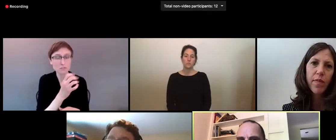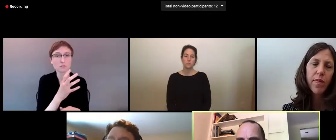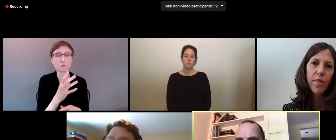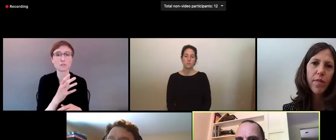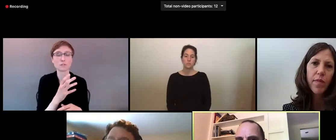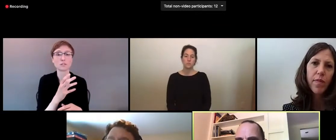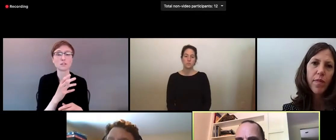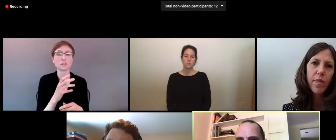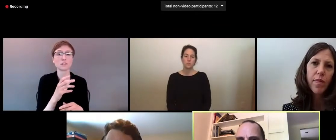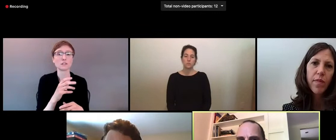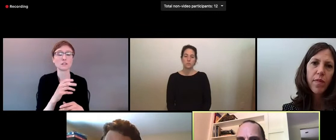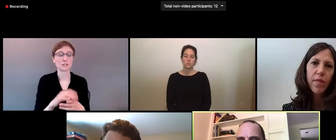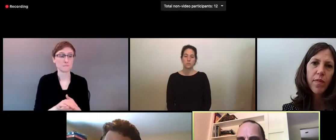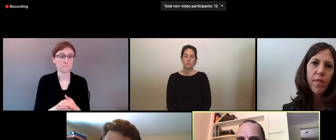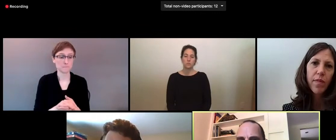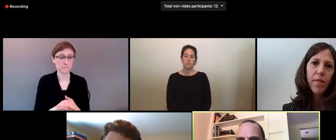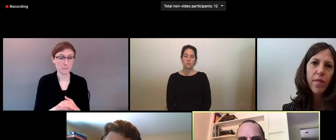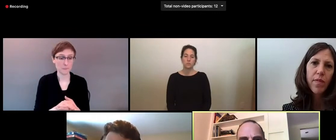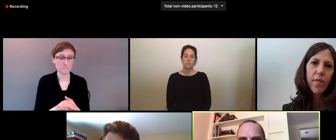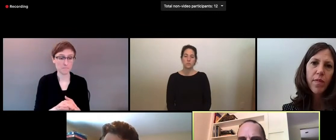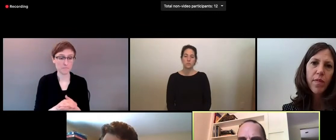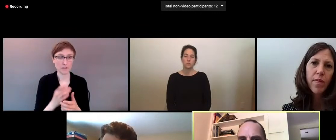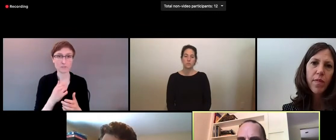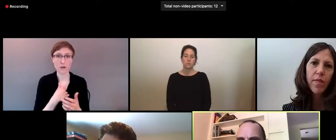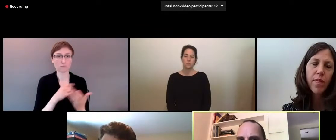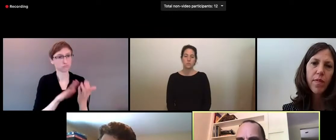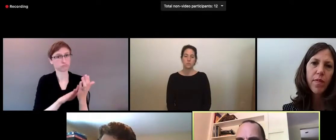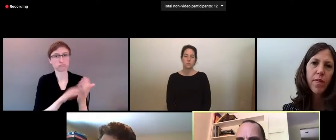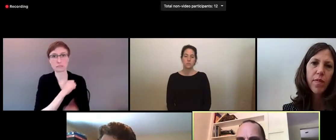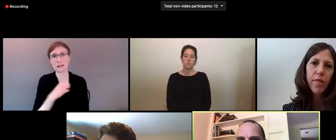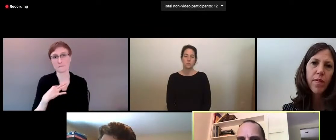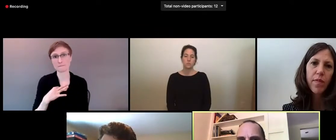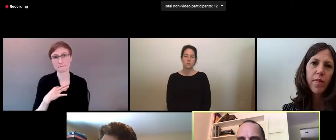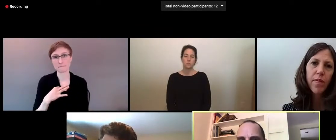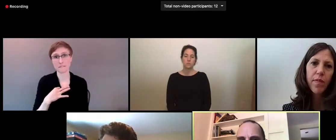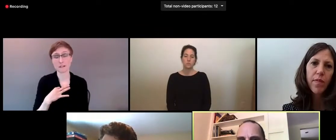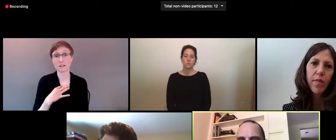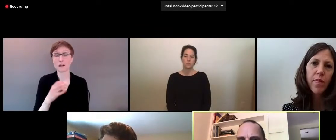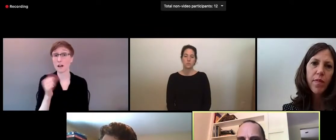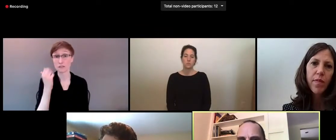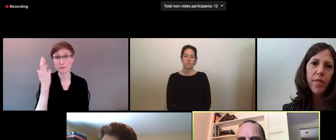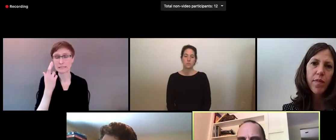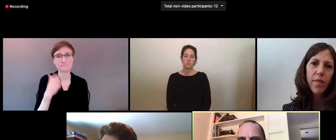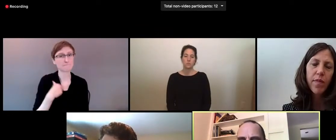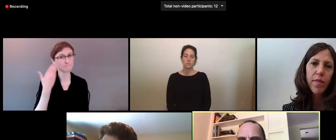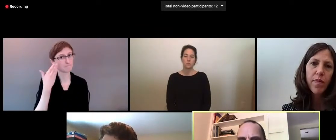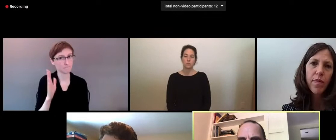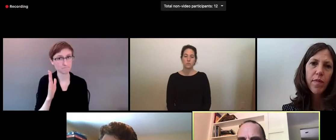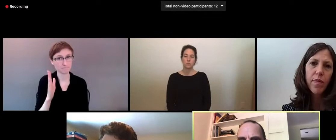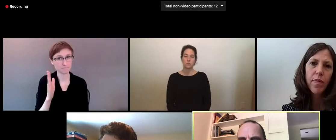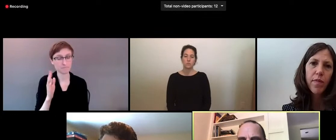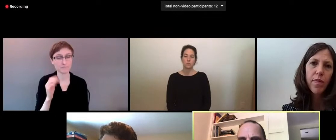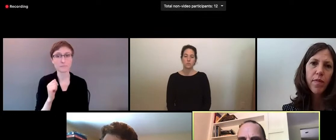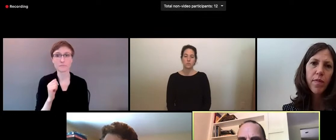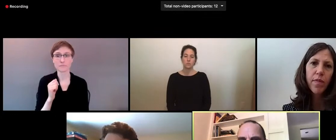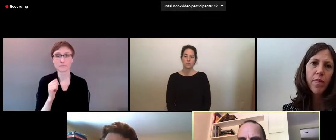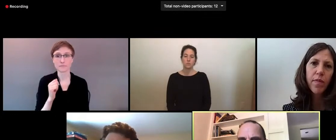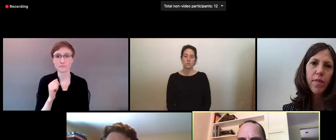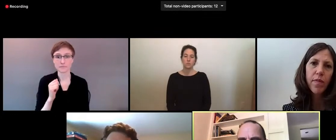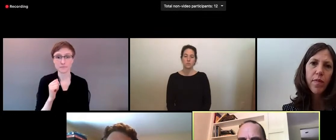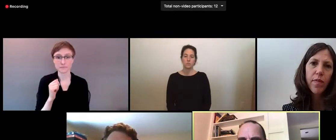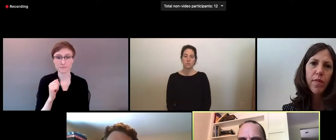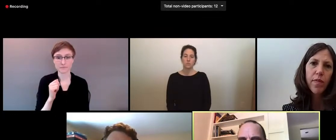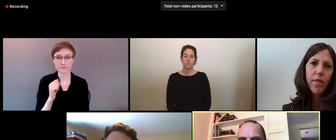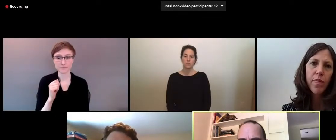I give staff a lot of credit for that. I don't know beyond that. I think that we had in Ottawa, we had